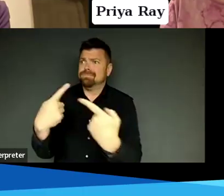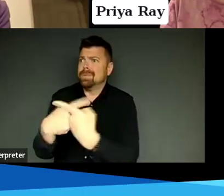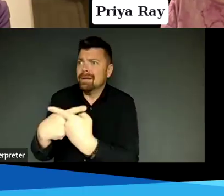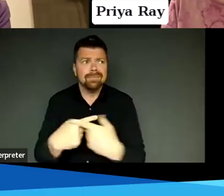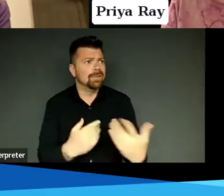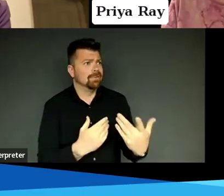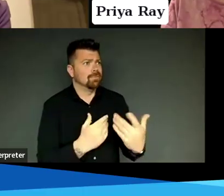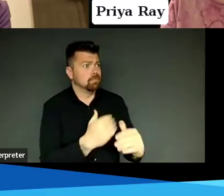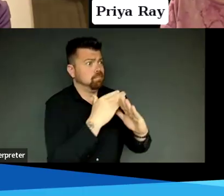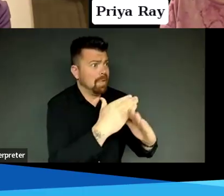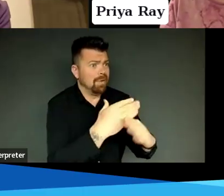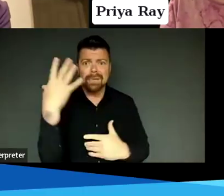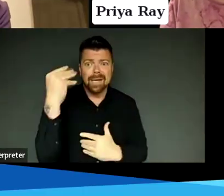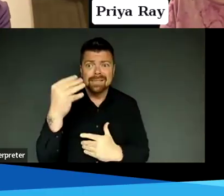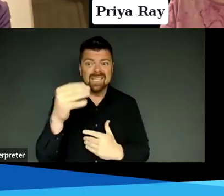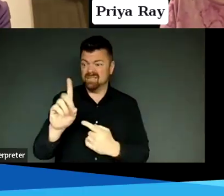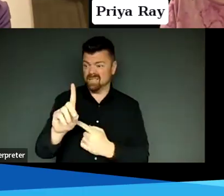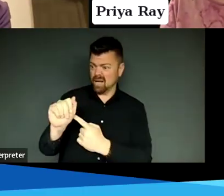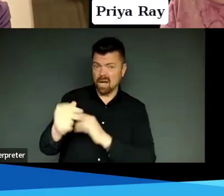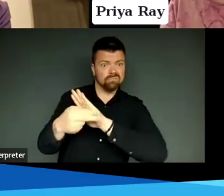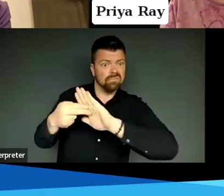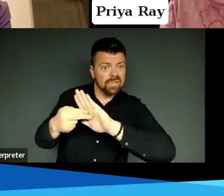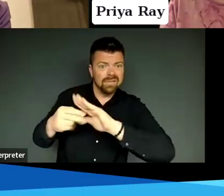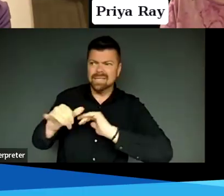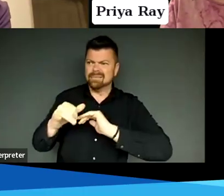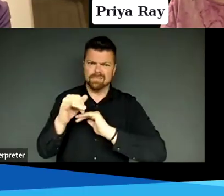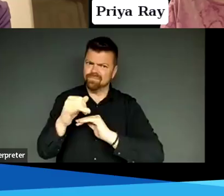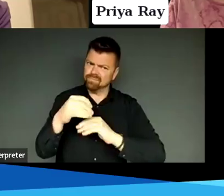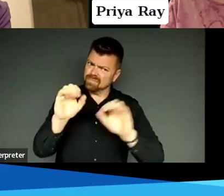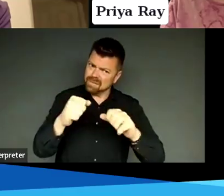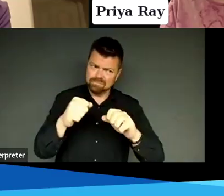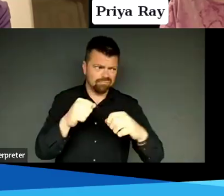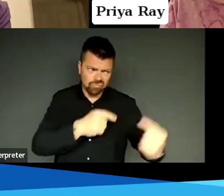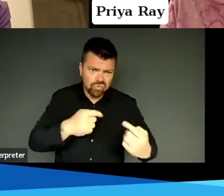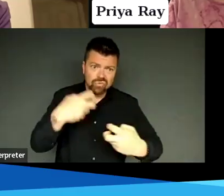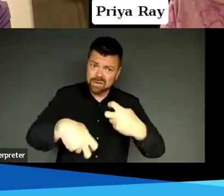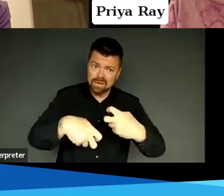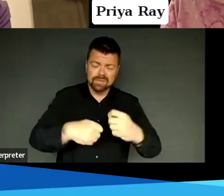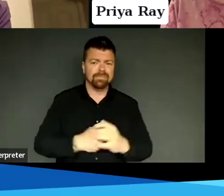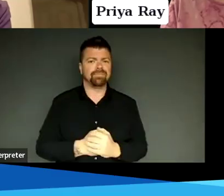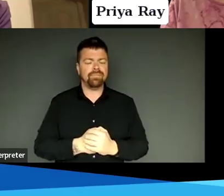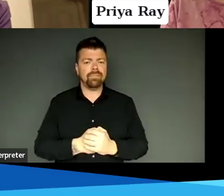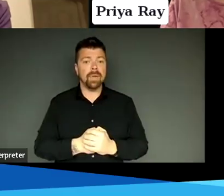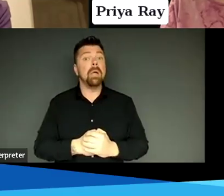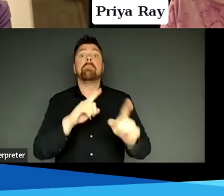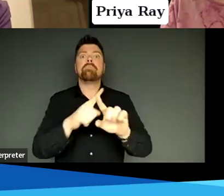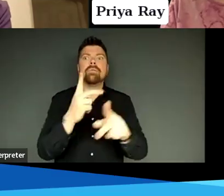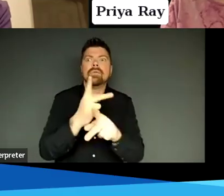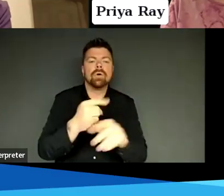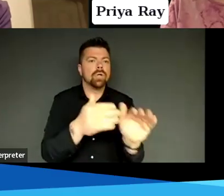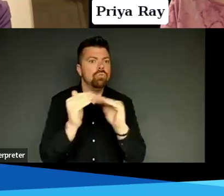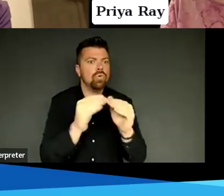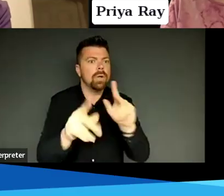disability. And so the sort of finding a community of people for whom access is top